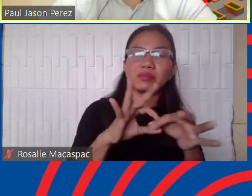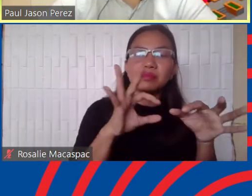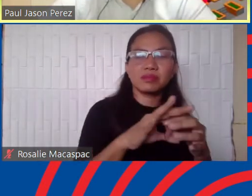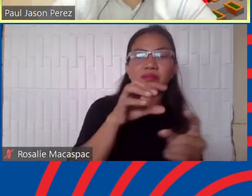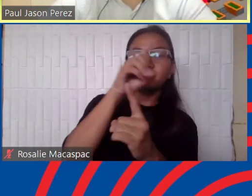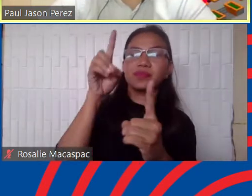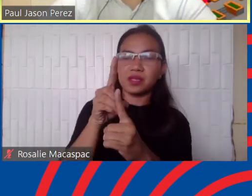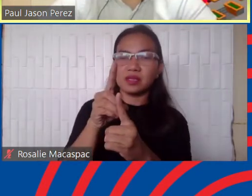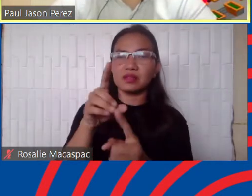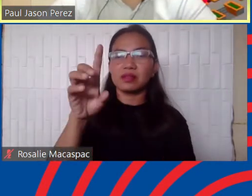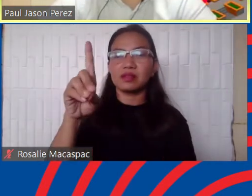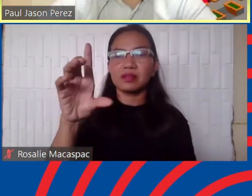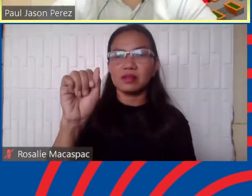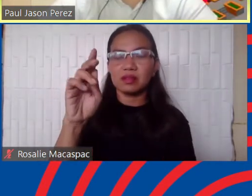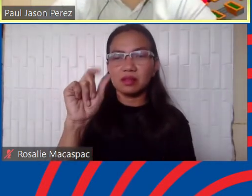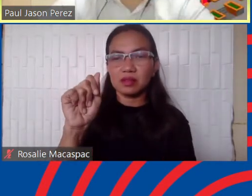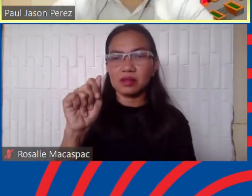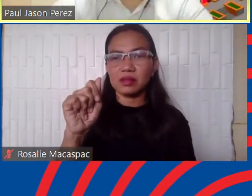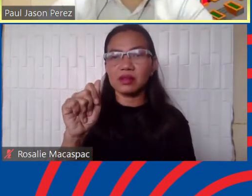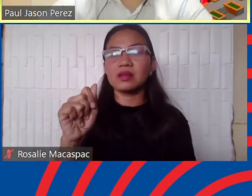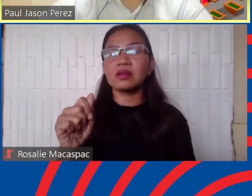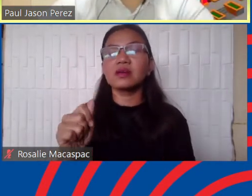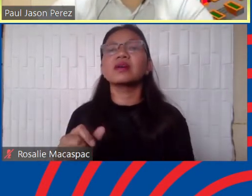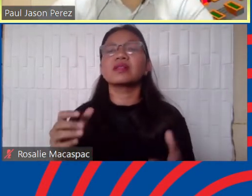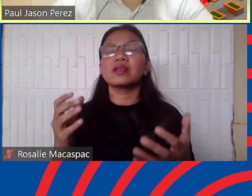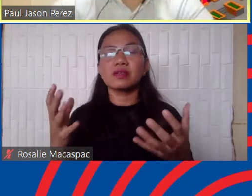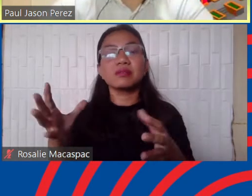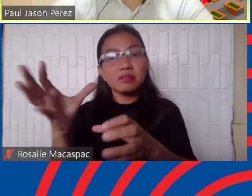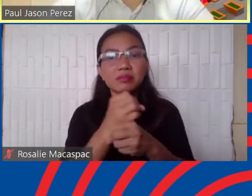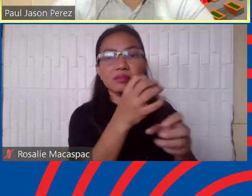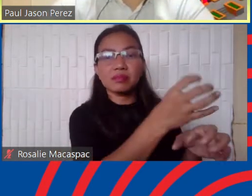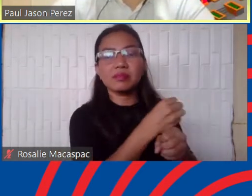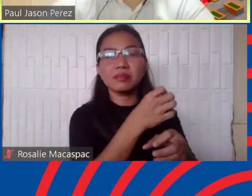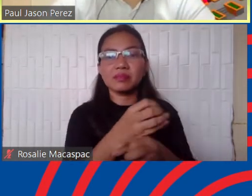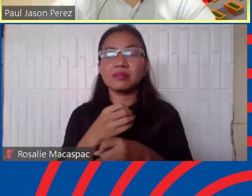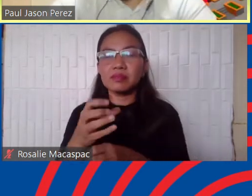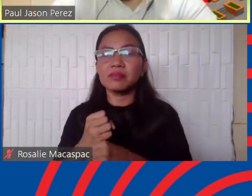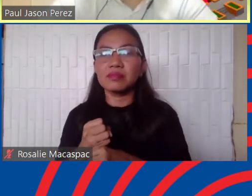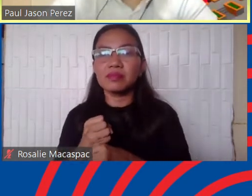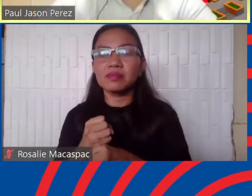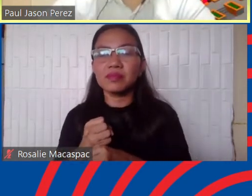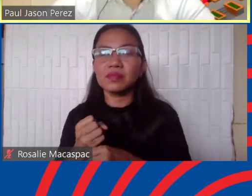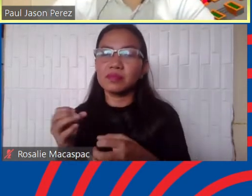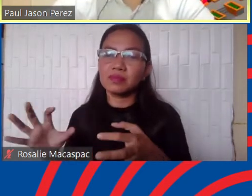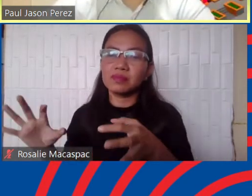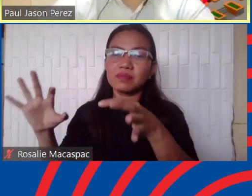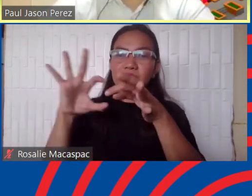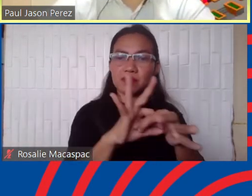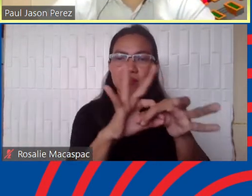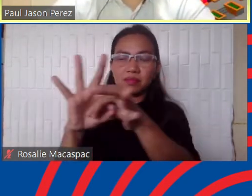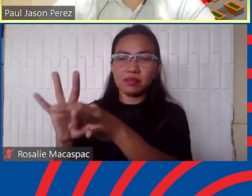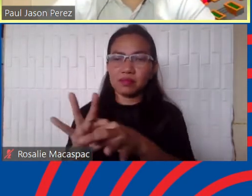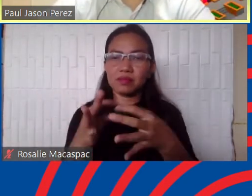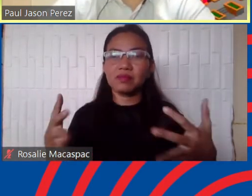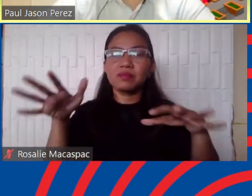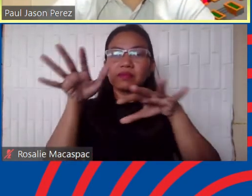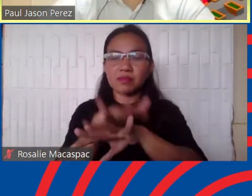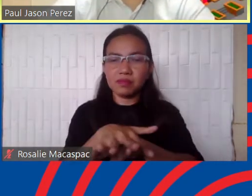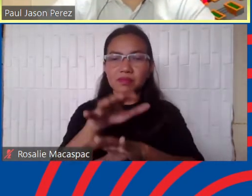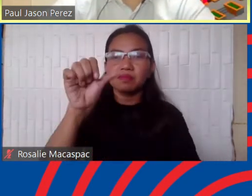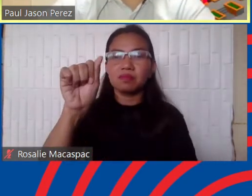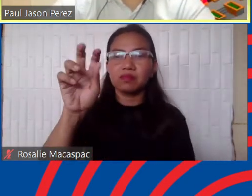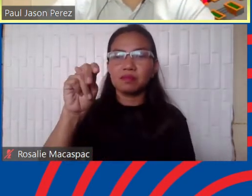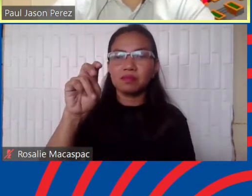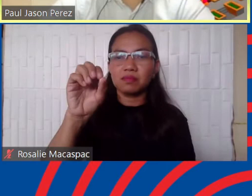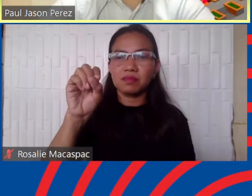So, yun, they were able to uncover some, they were able to associate the anonymized data